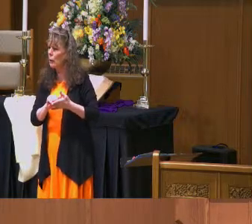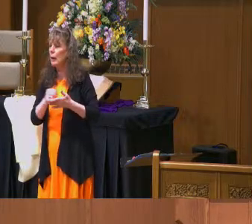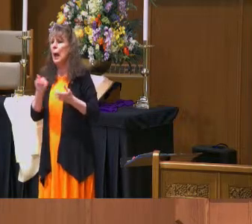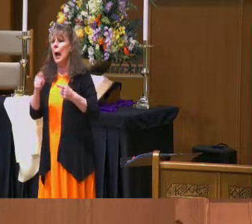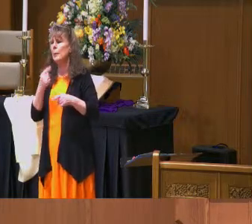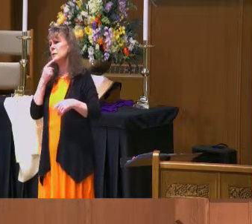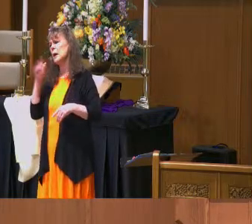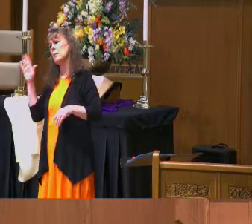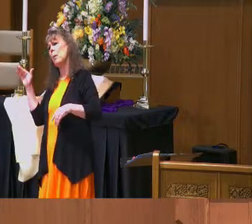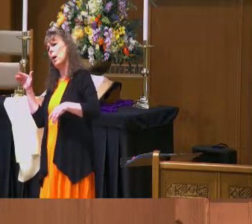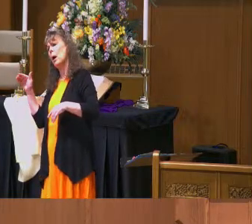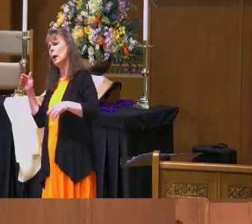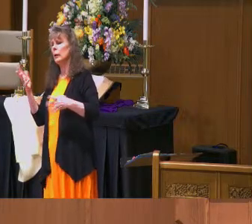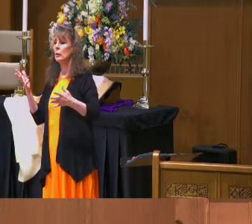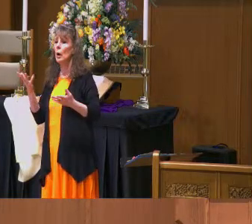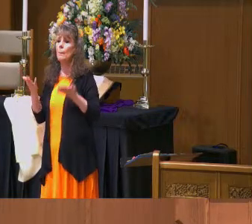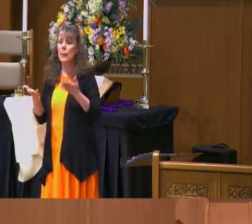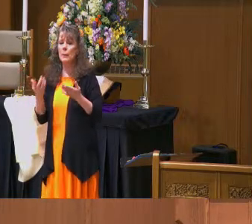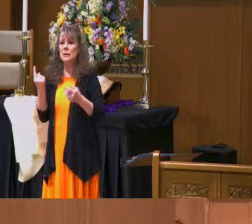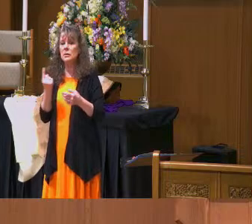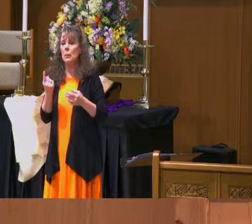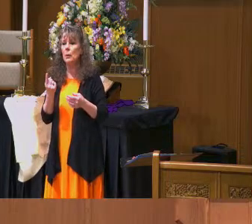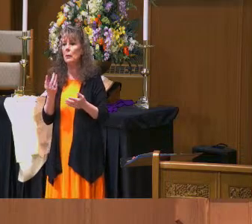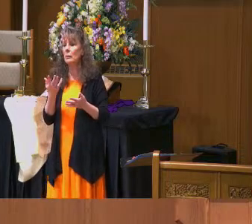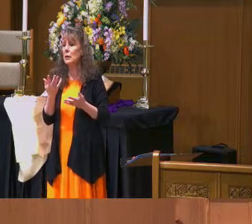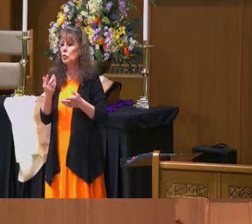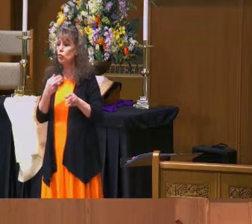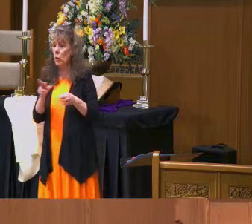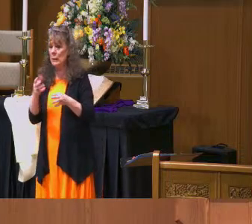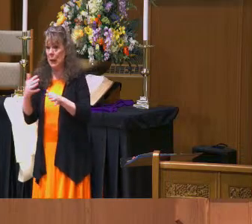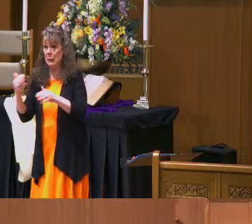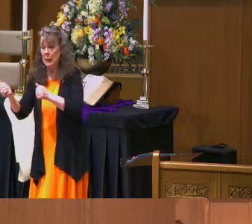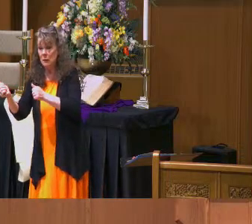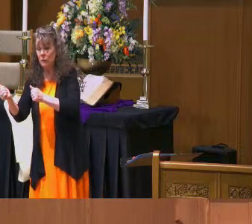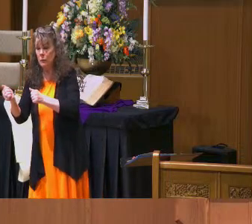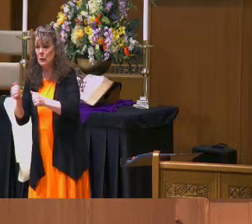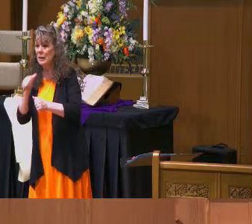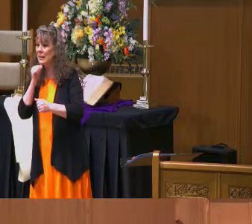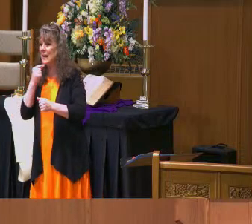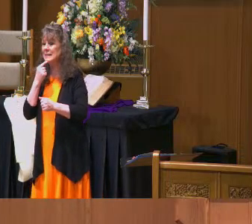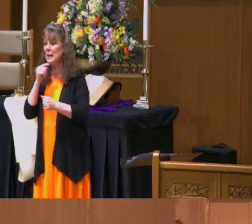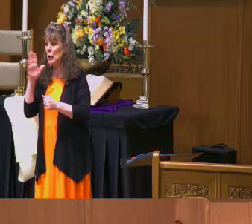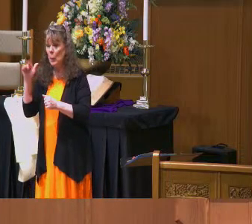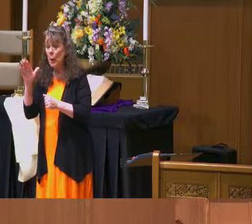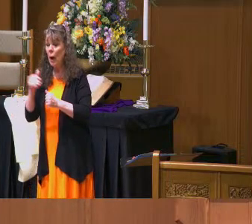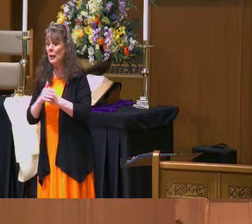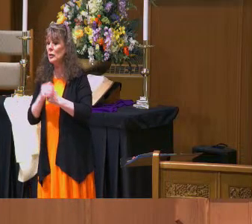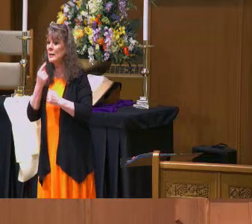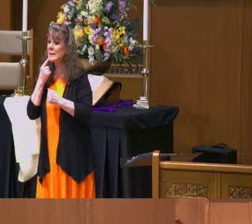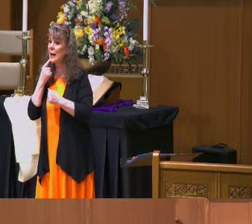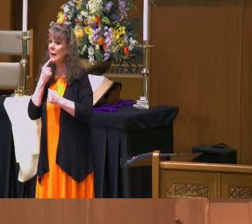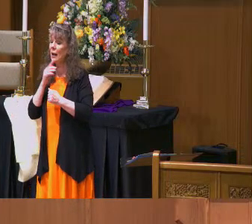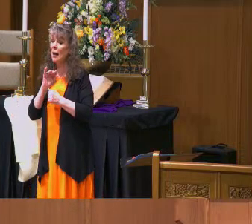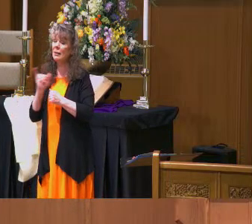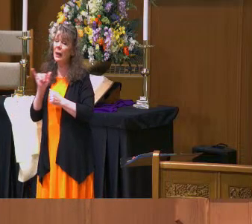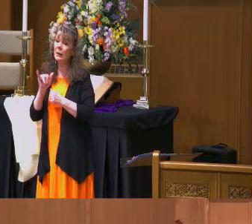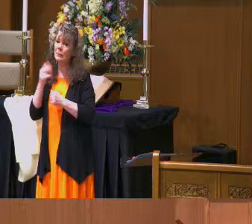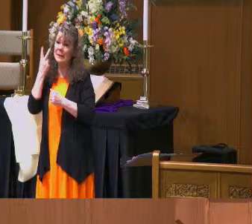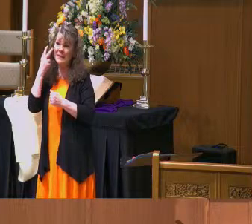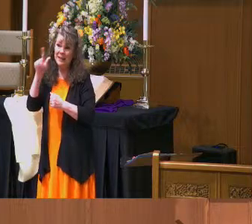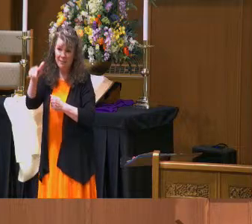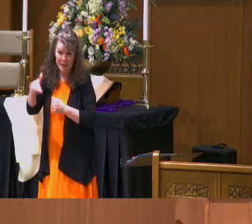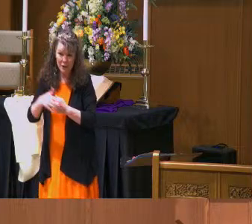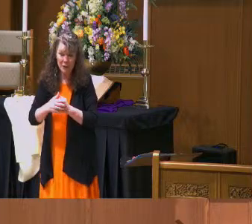say goodbye, or when a loved one is getting ready to leave. And you don't really say goodbye, do you? You say things like, well, I'll see you